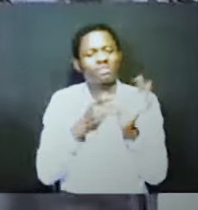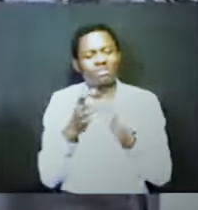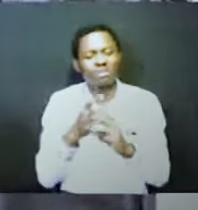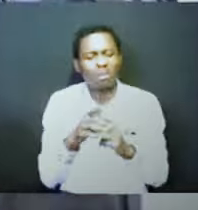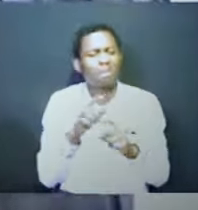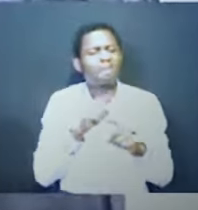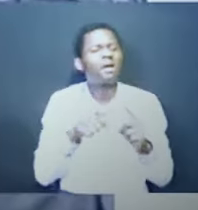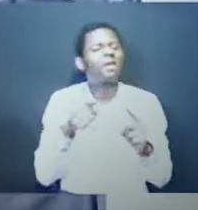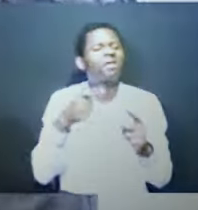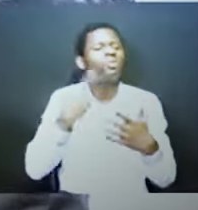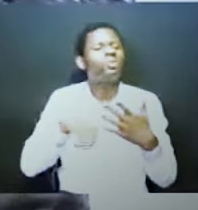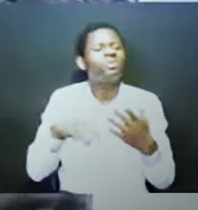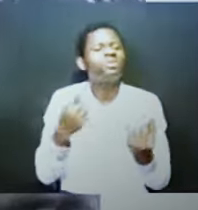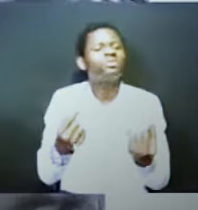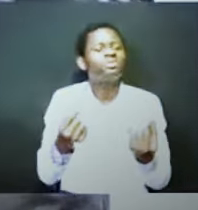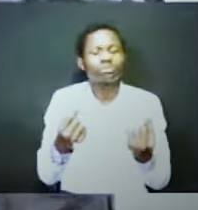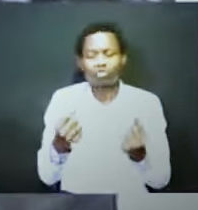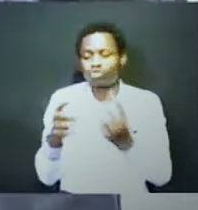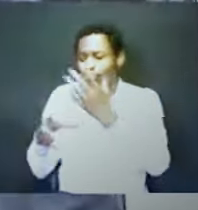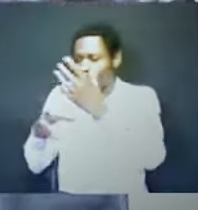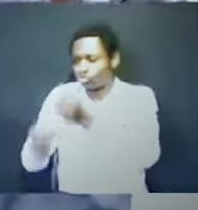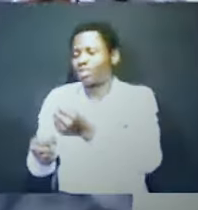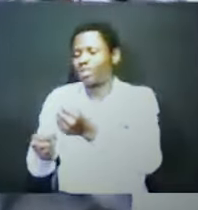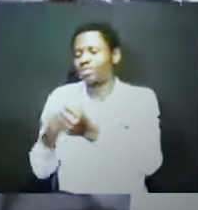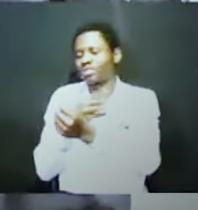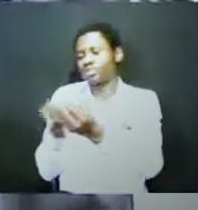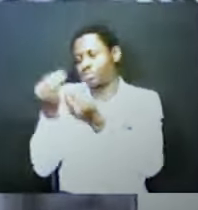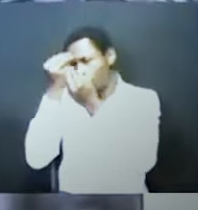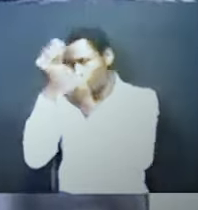to trust and obey.